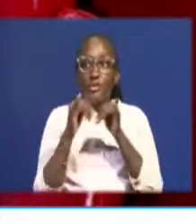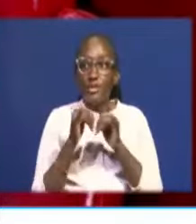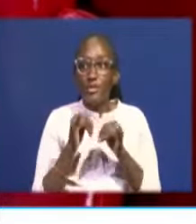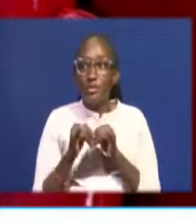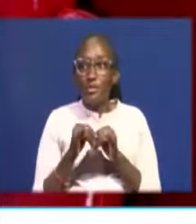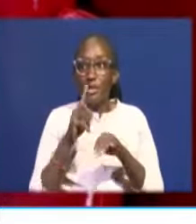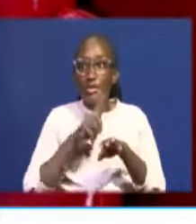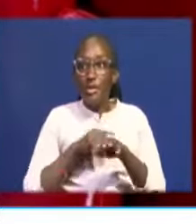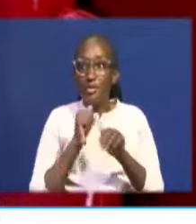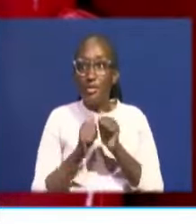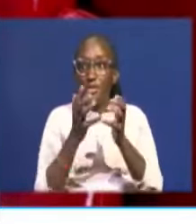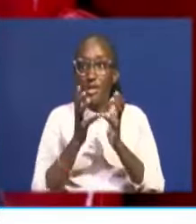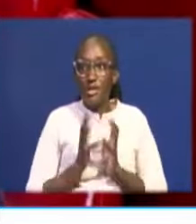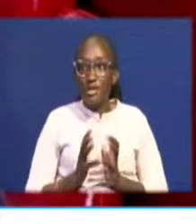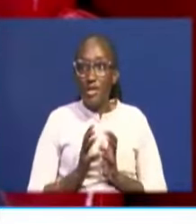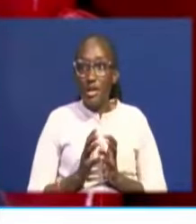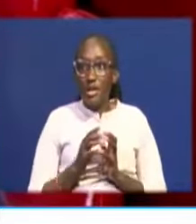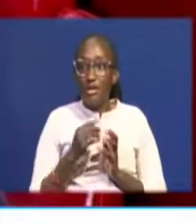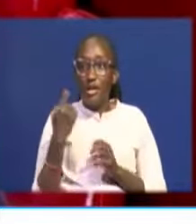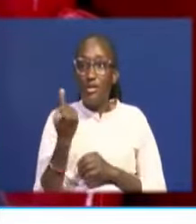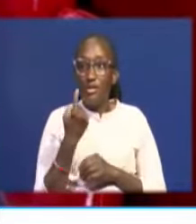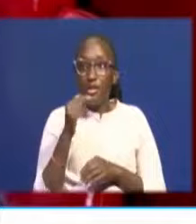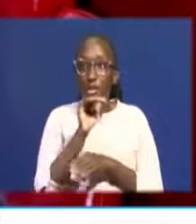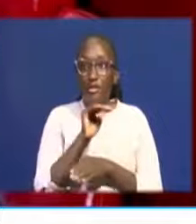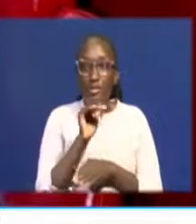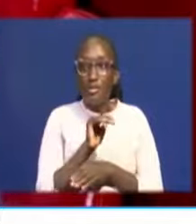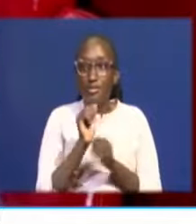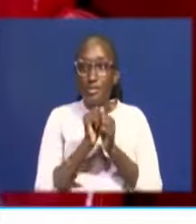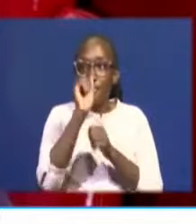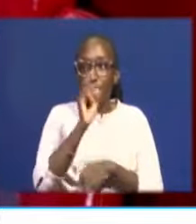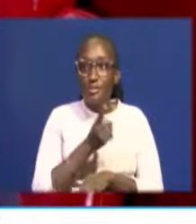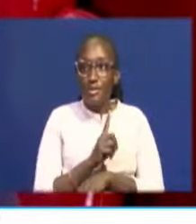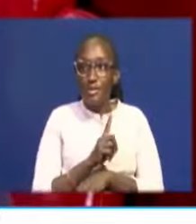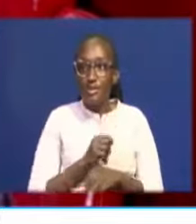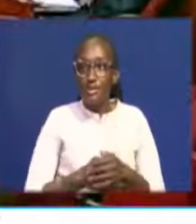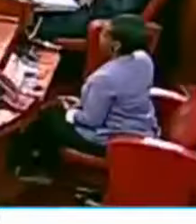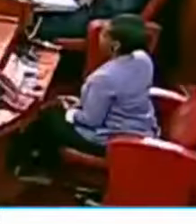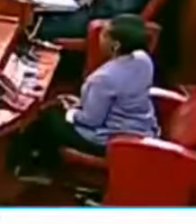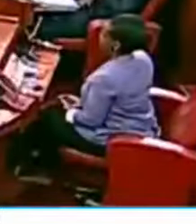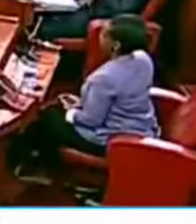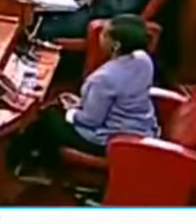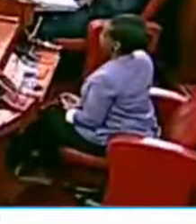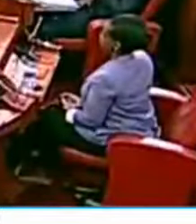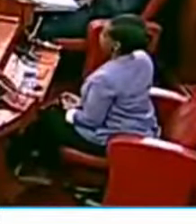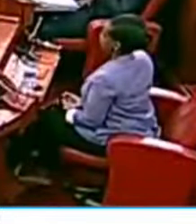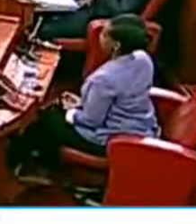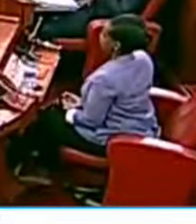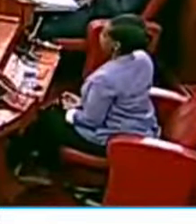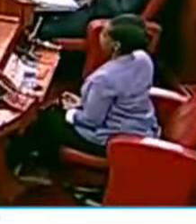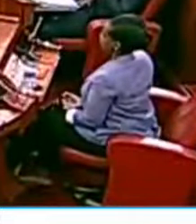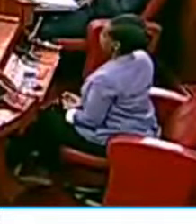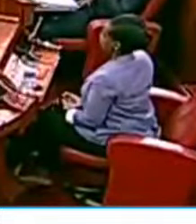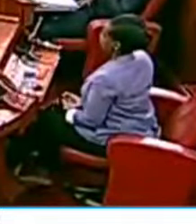the amount of time that they require, and I believe they're only asking for 15 minutes. Yeah. Thank you, Senator.